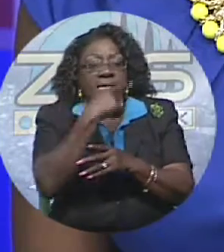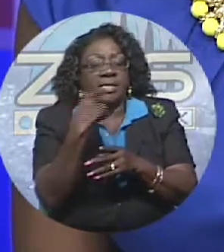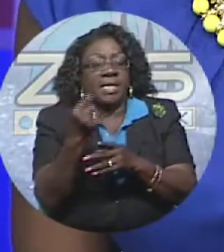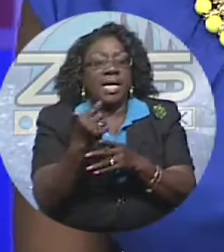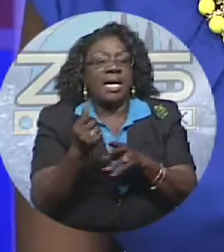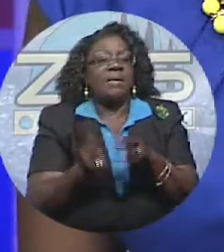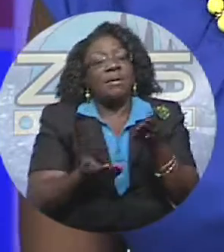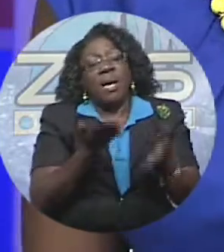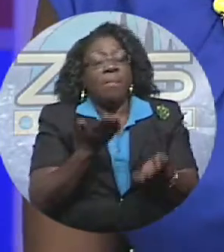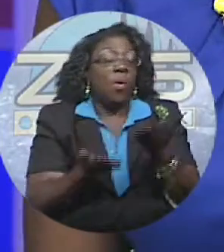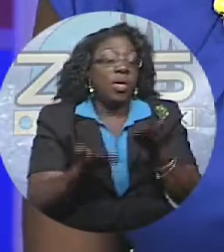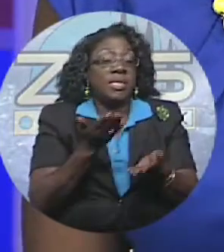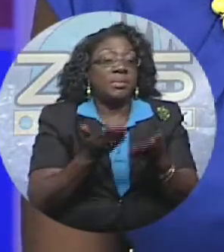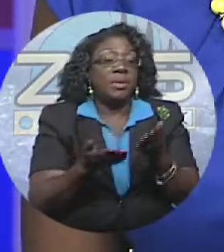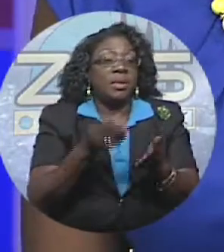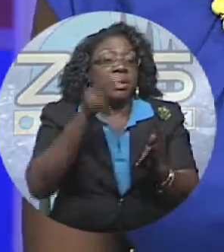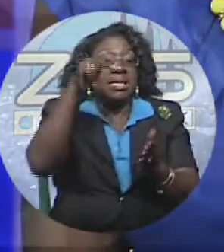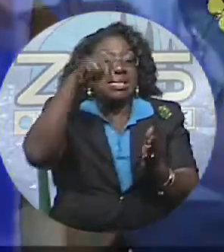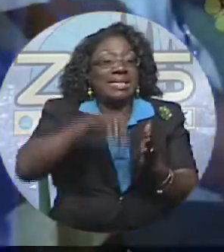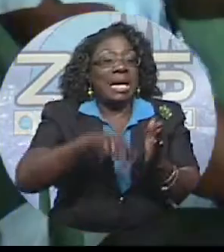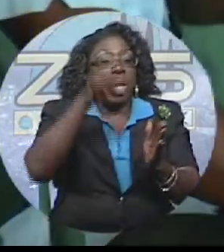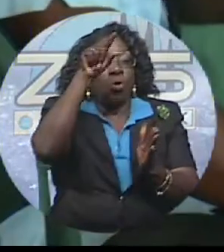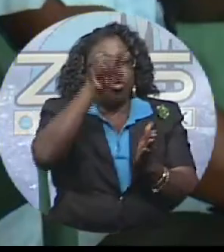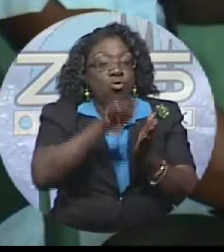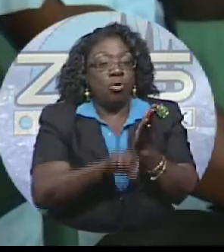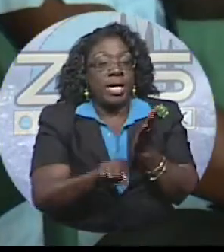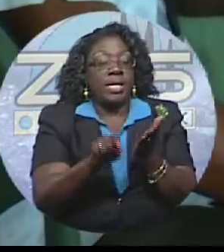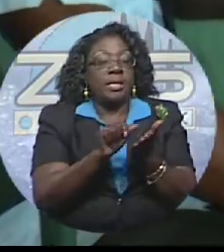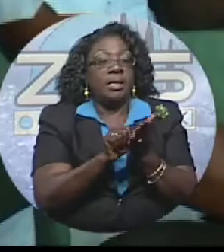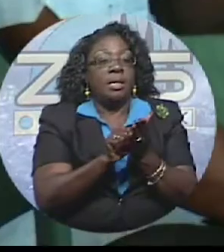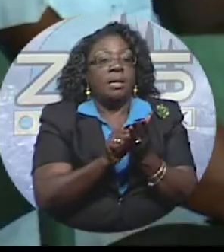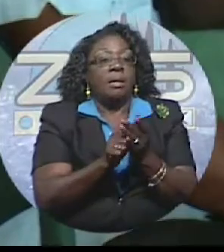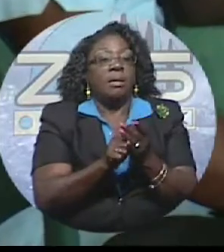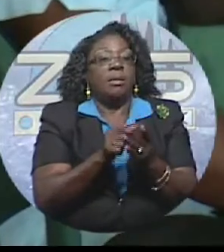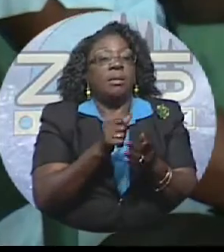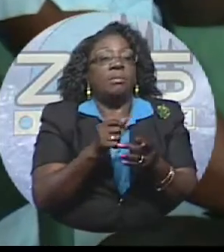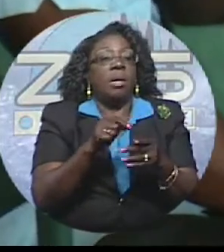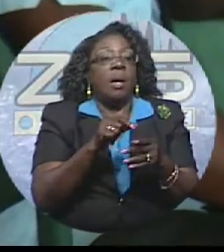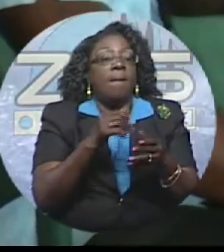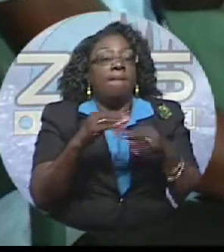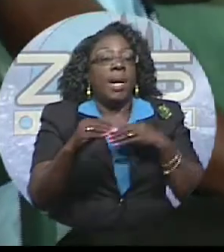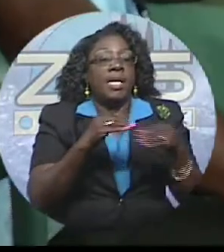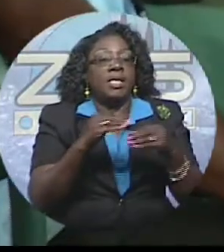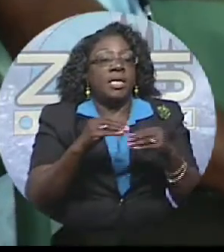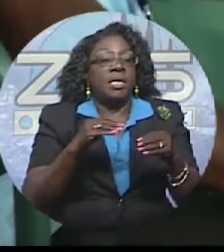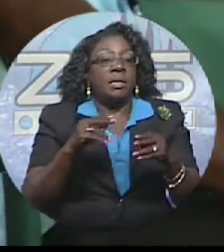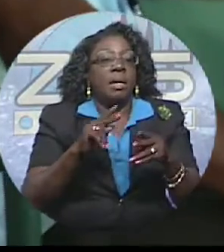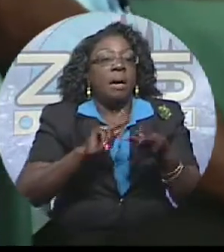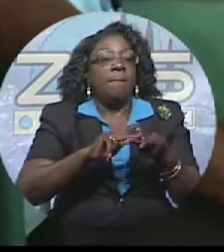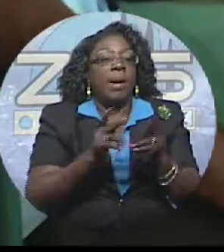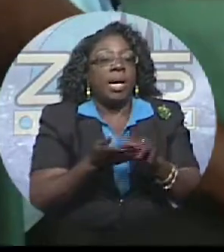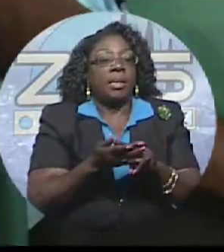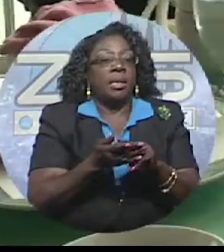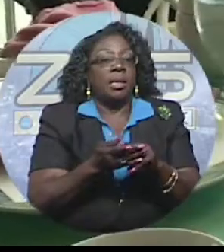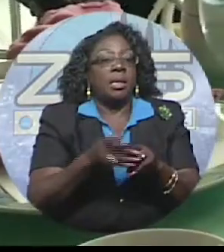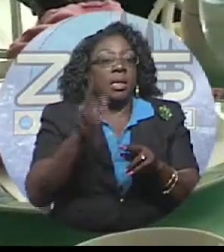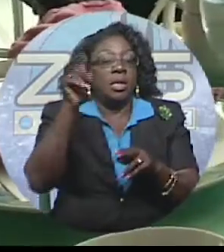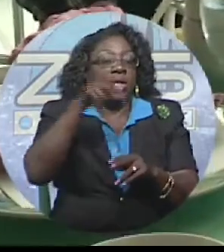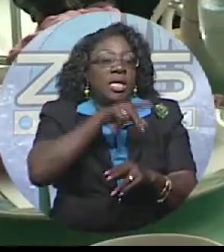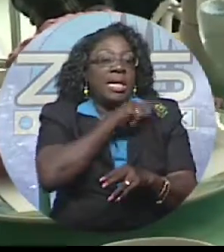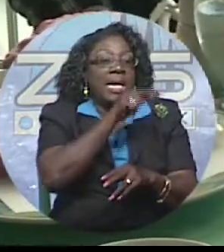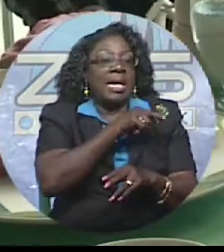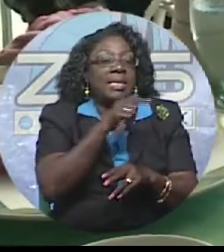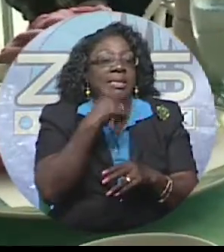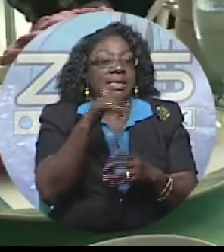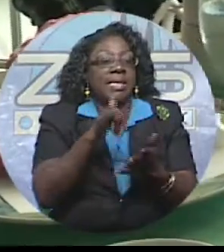multi-billion dollar Bahama Resort filed for bankruptcy nearly 2 weeks ago, managing partner of HLB Galanis & Co., Philip Galanis,